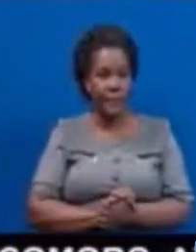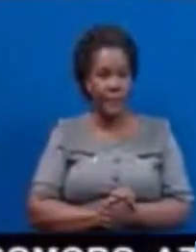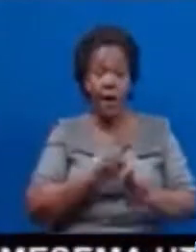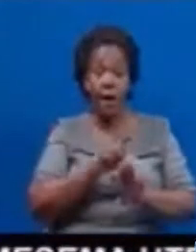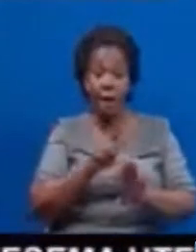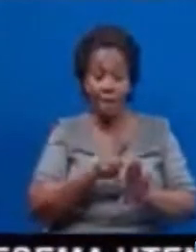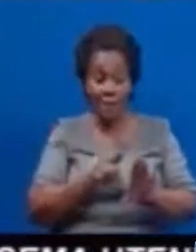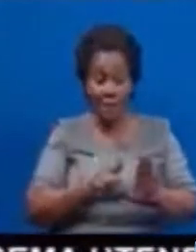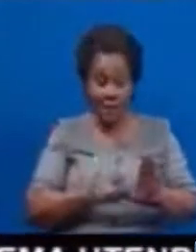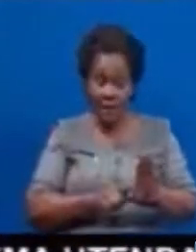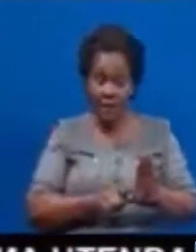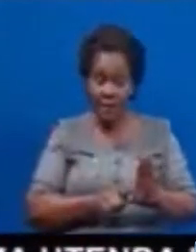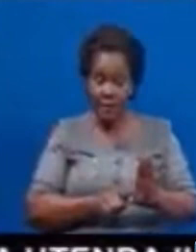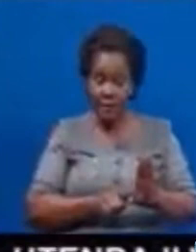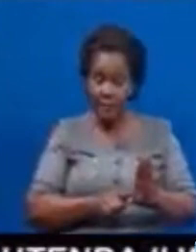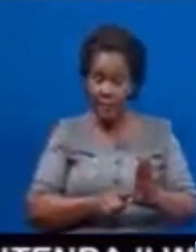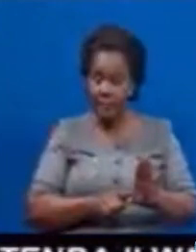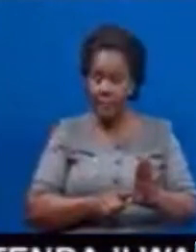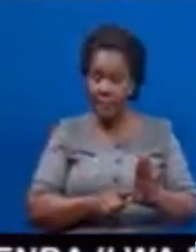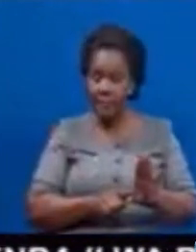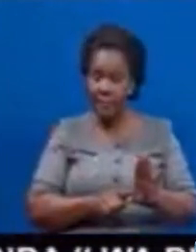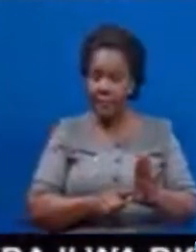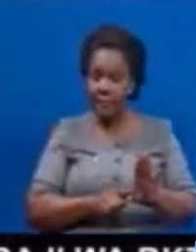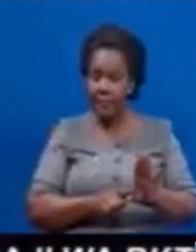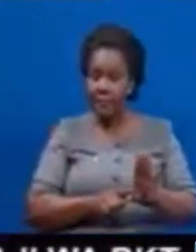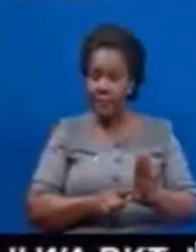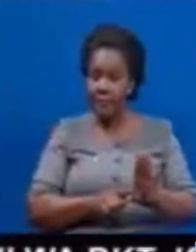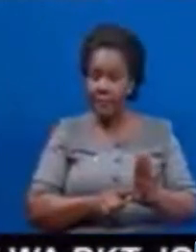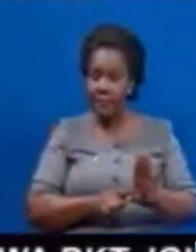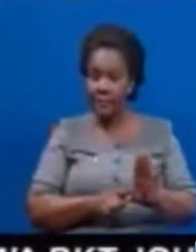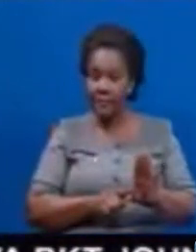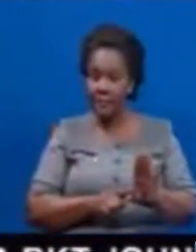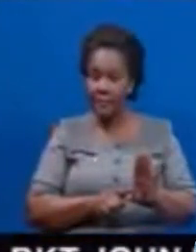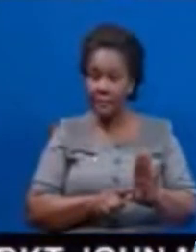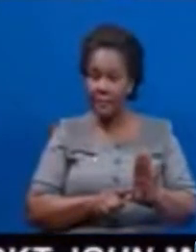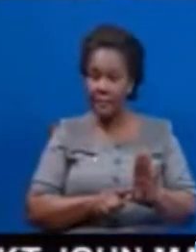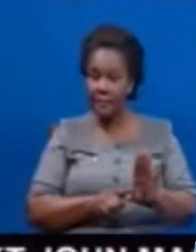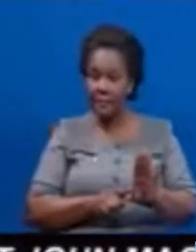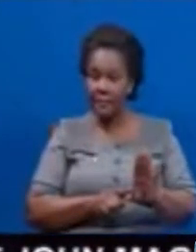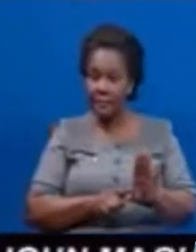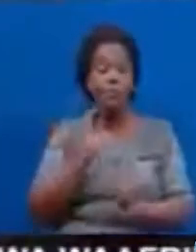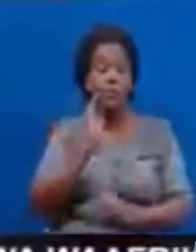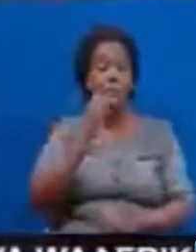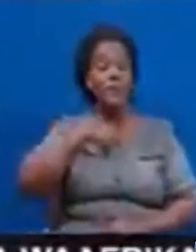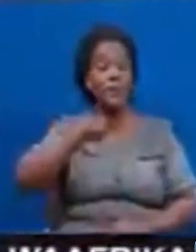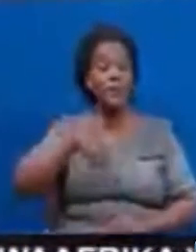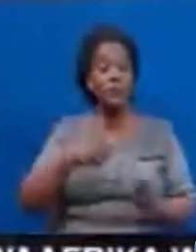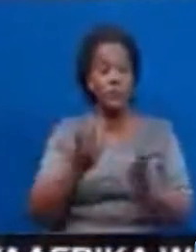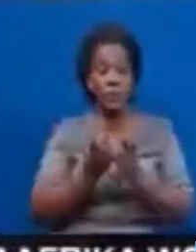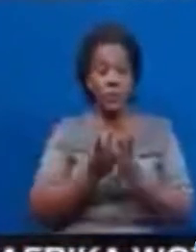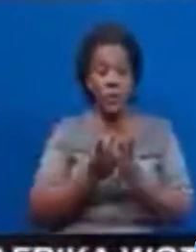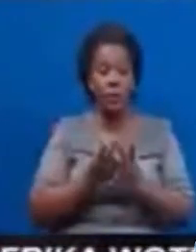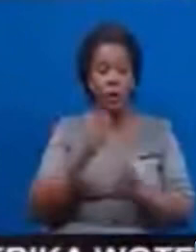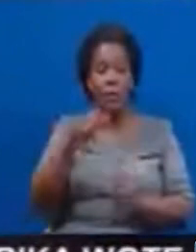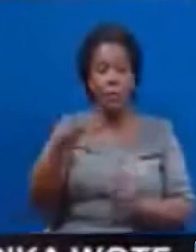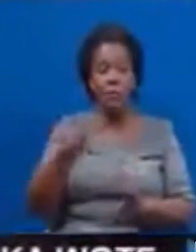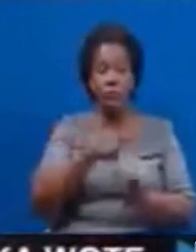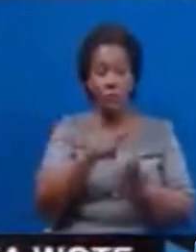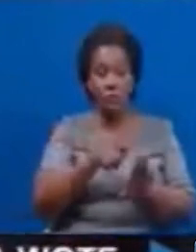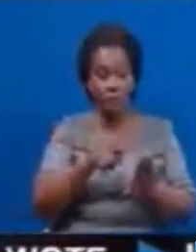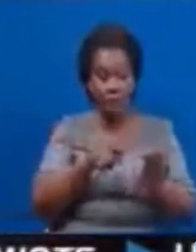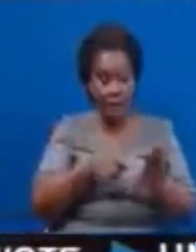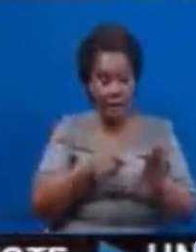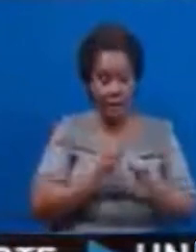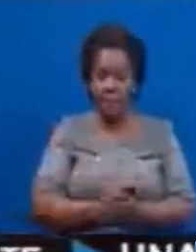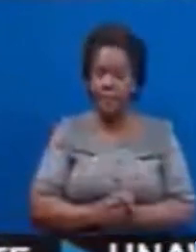Africans, Magufuli's love of country shall forever be a light on that pilgrimage. To us who have